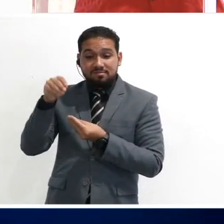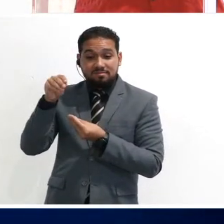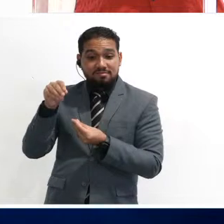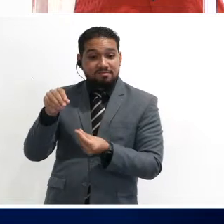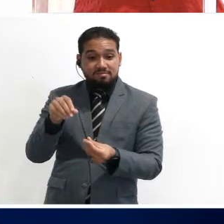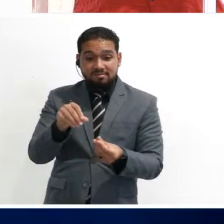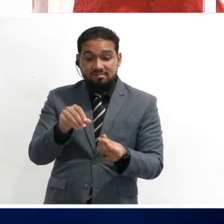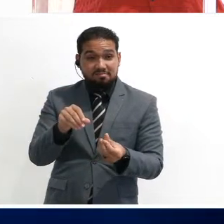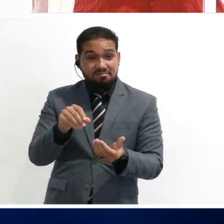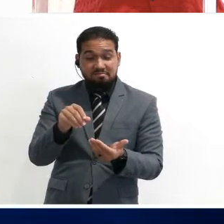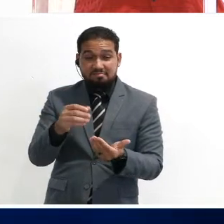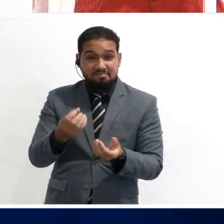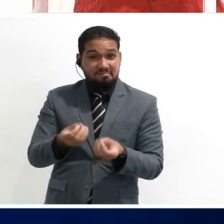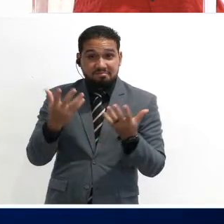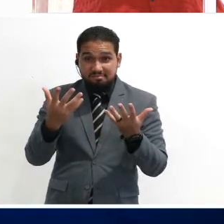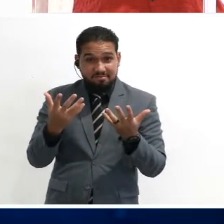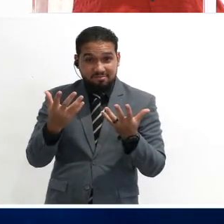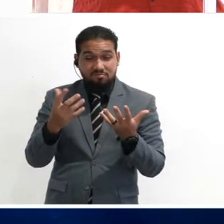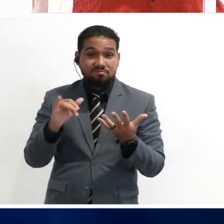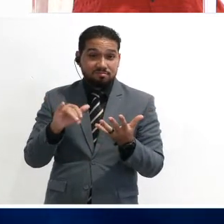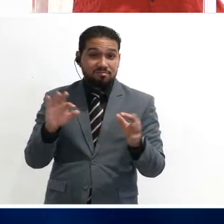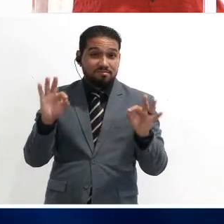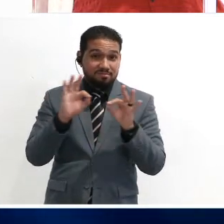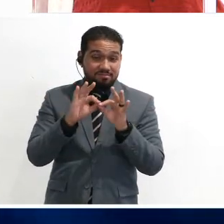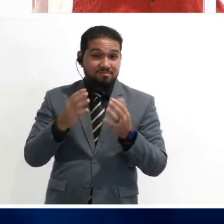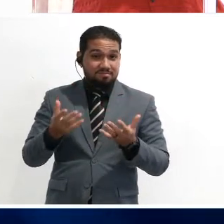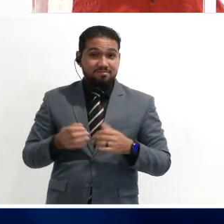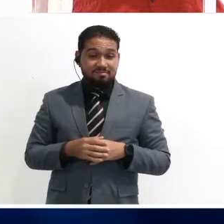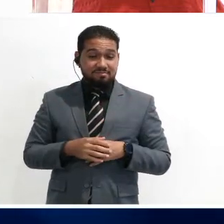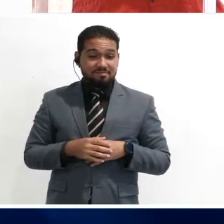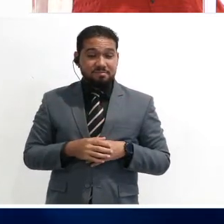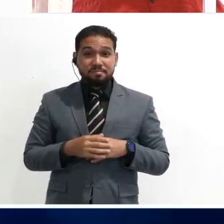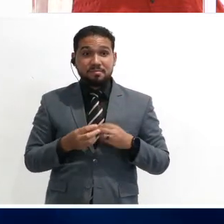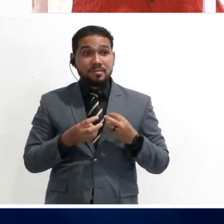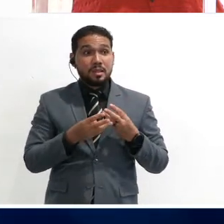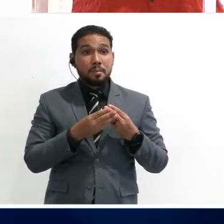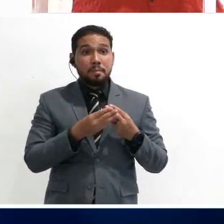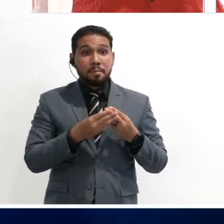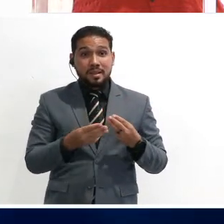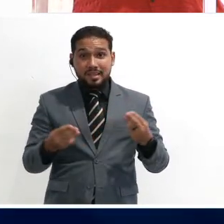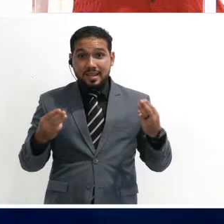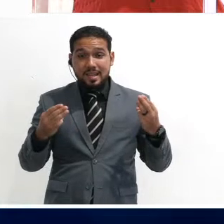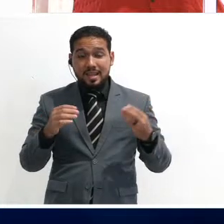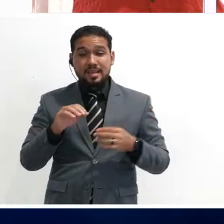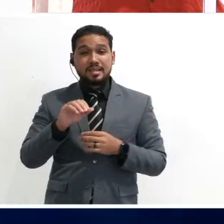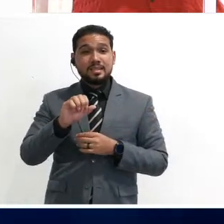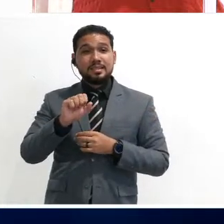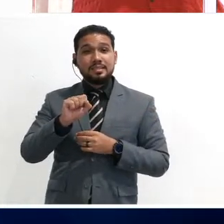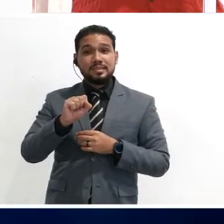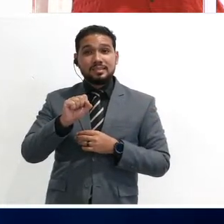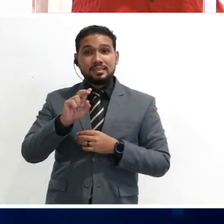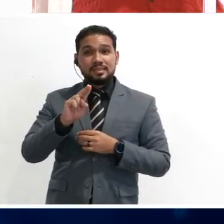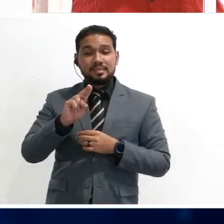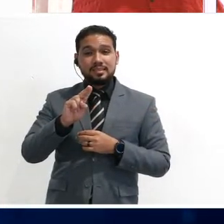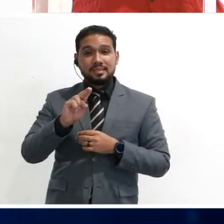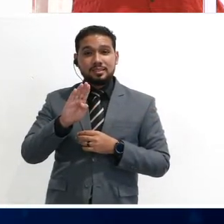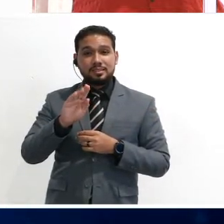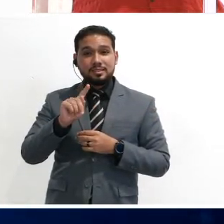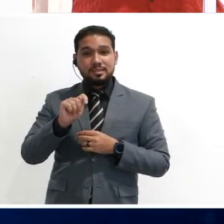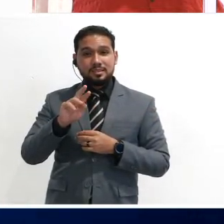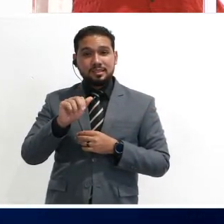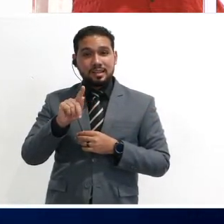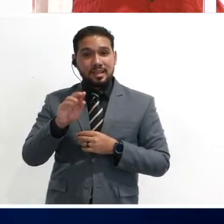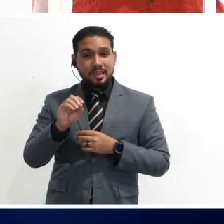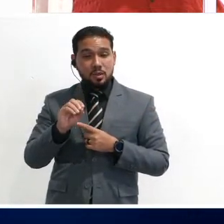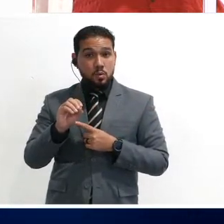again, substrate materials make up the largest percentage of the package cost, and it kind of goes in that order, lead frame being the cheapest,